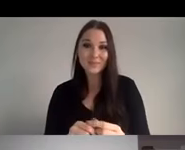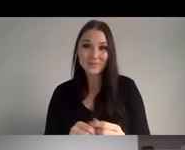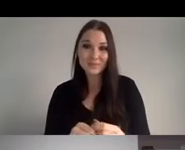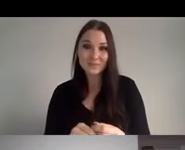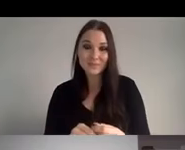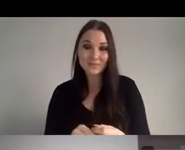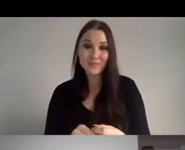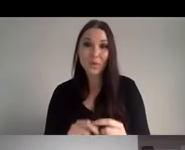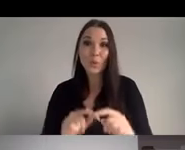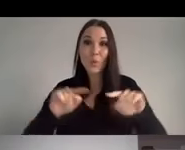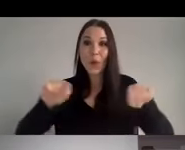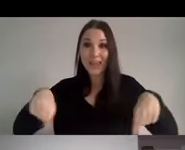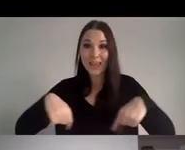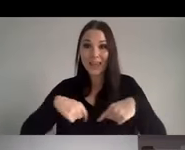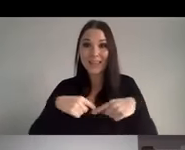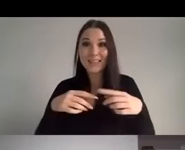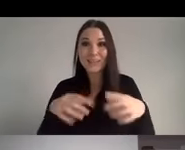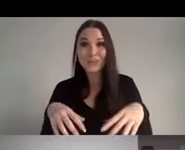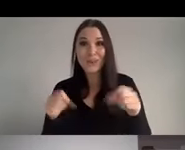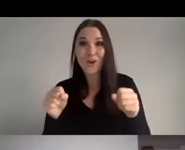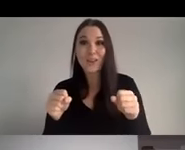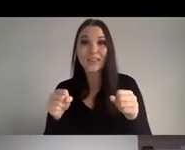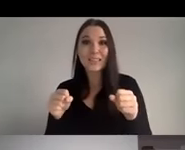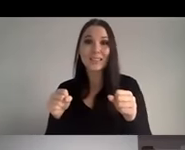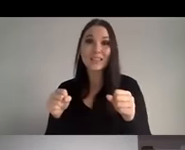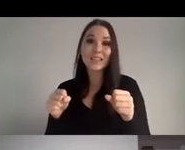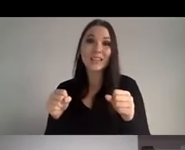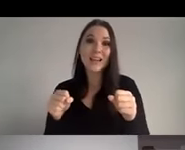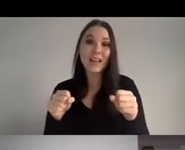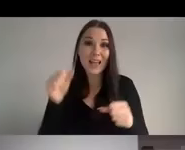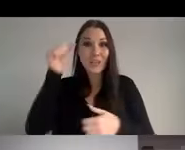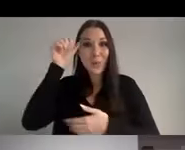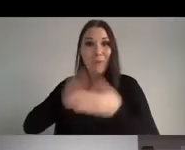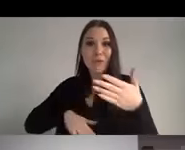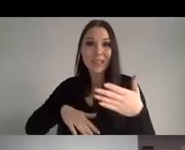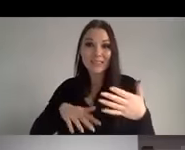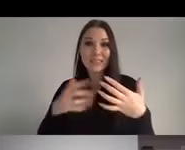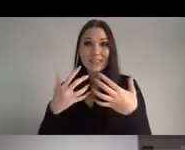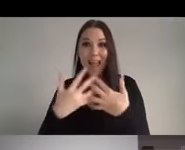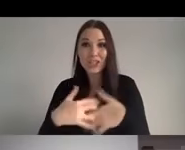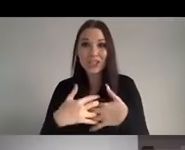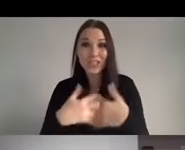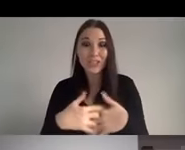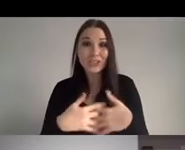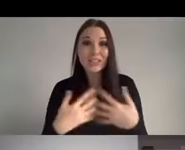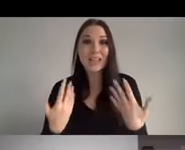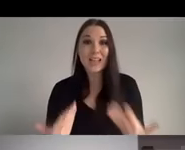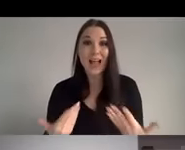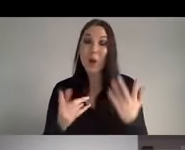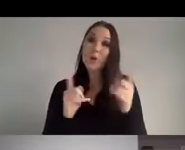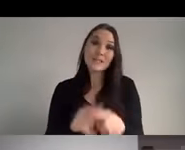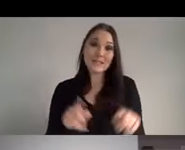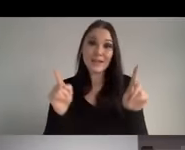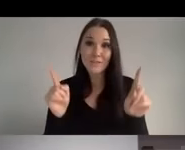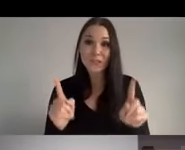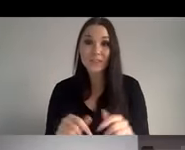we started with, I guess, 5 to 4 very experienced engineers, our core team. So now it's fully different. But what